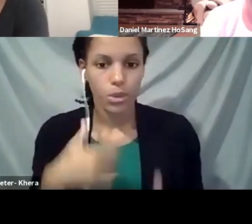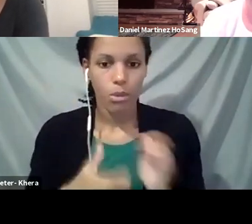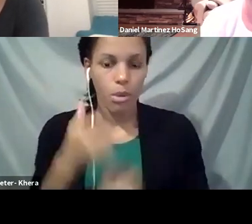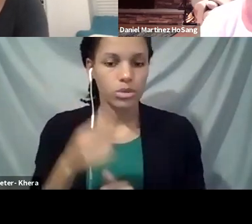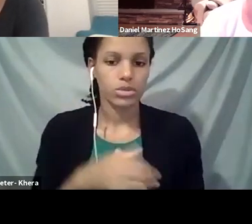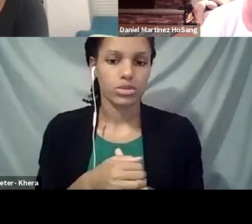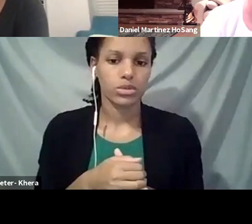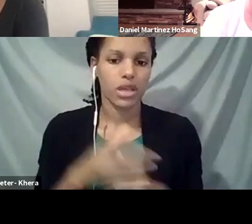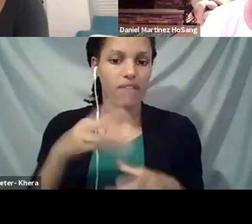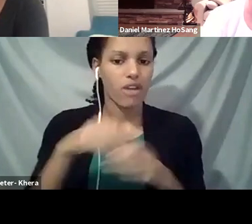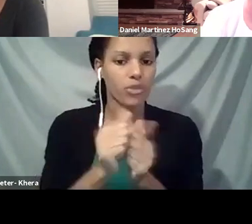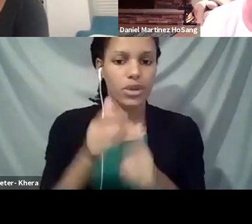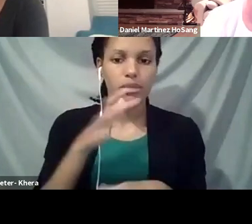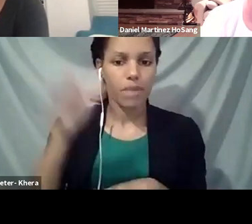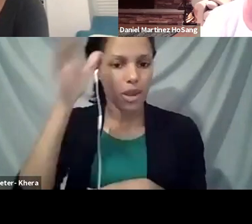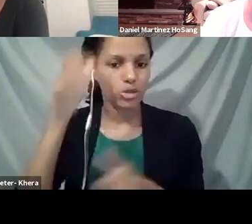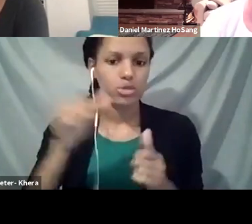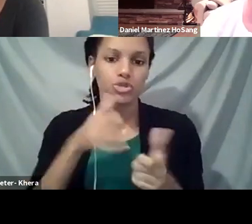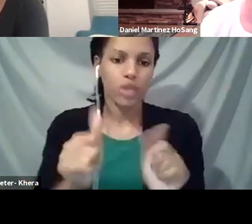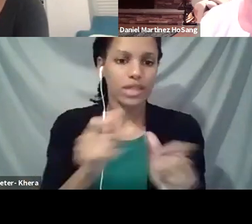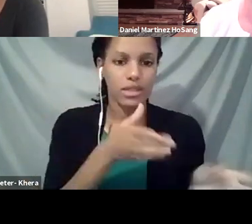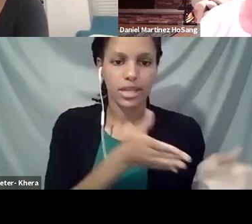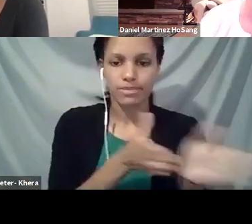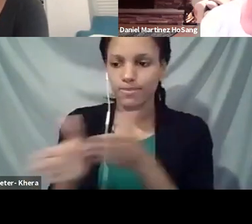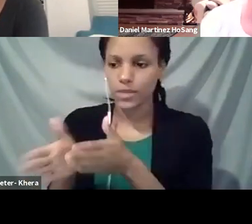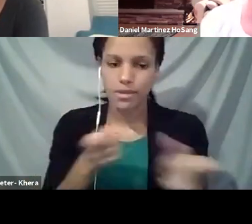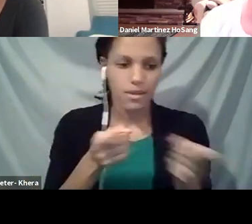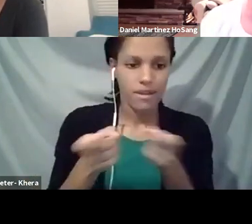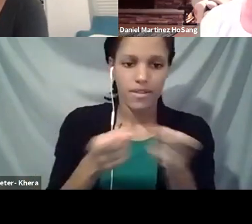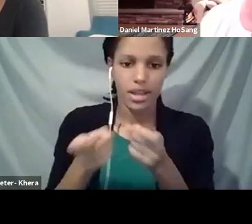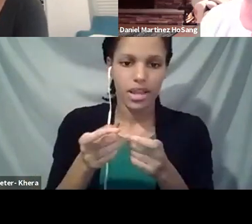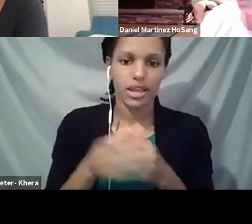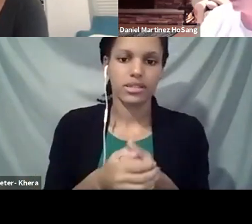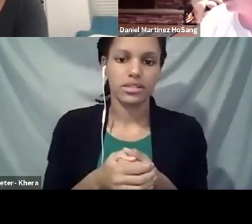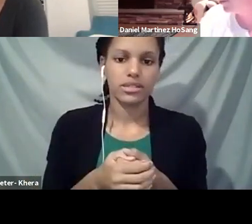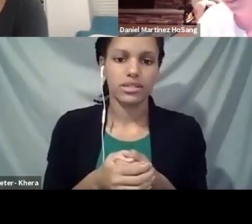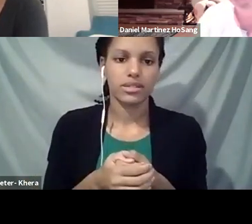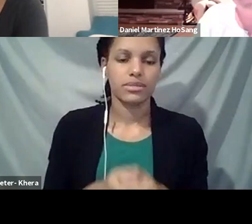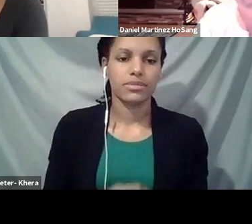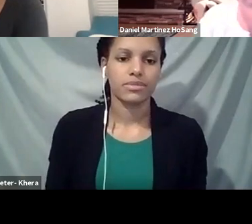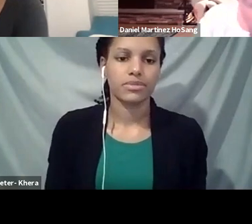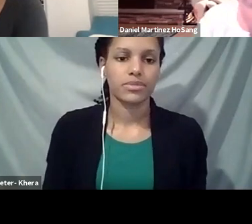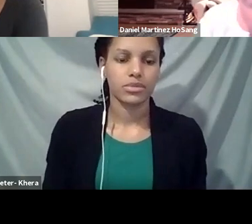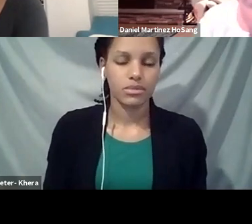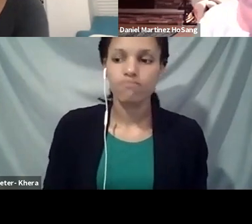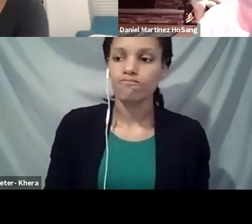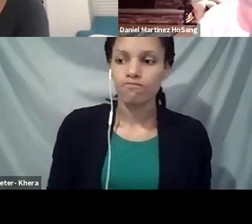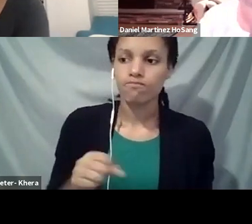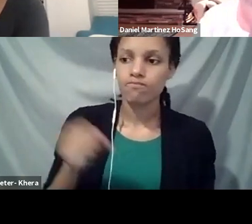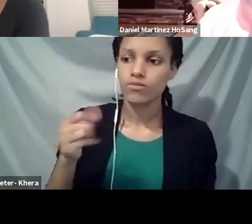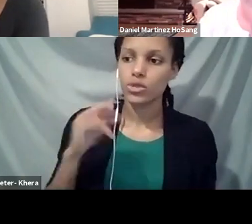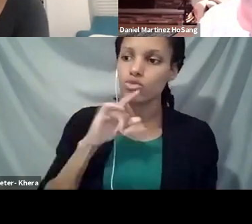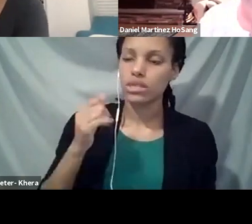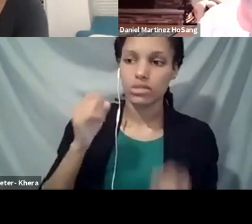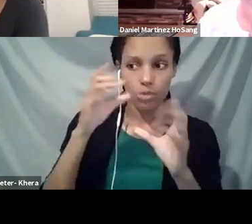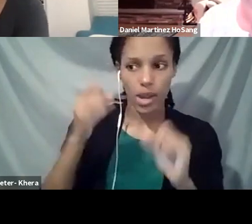most among parents who are trying to navigate these dynamics? Definitely. So I think really what surprised me was that their motivations,